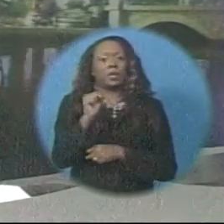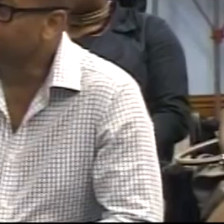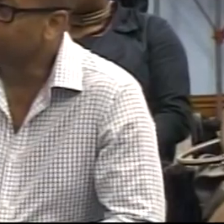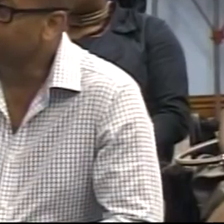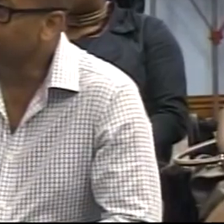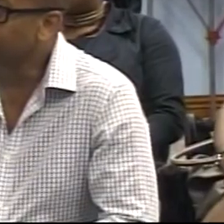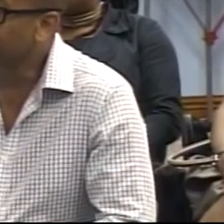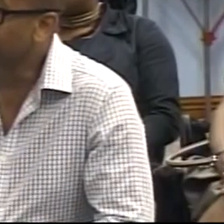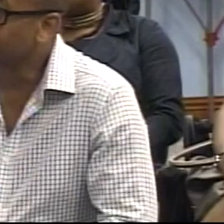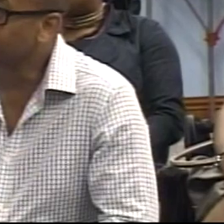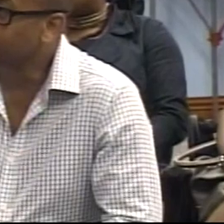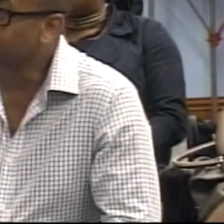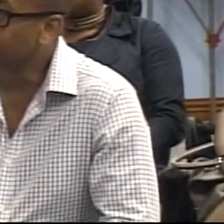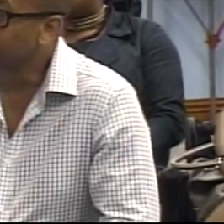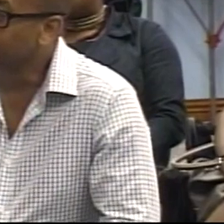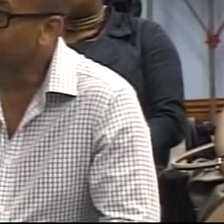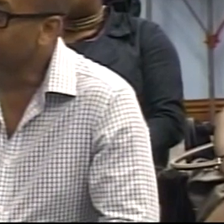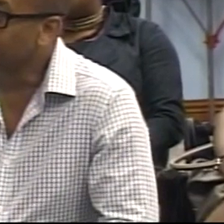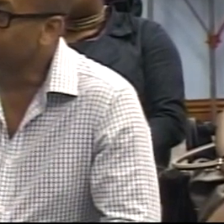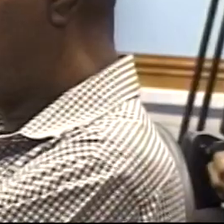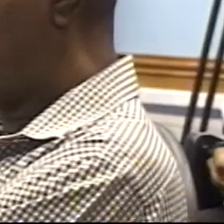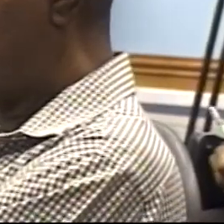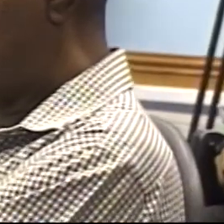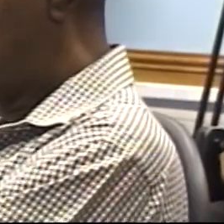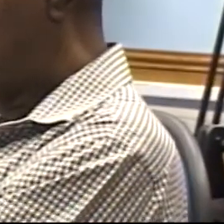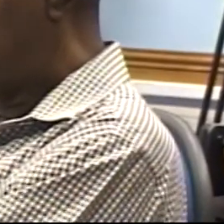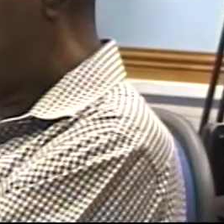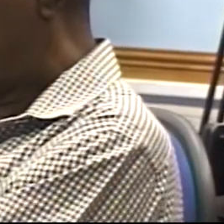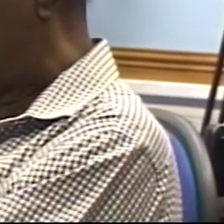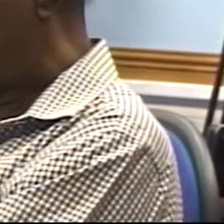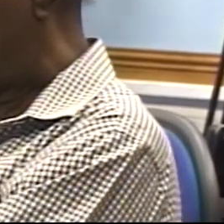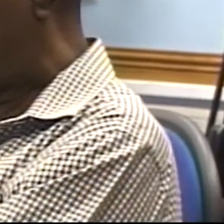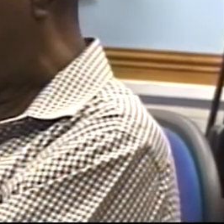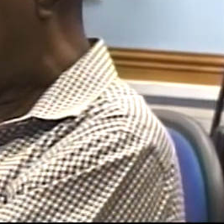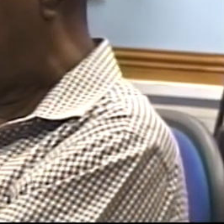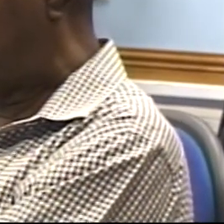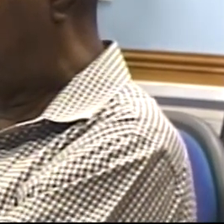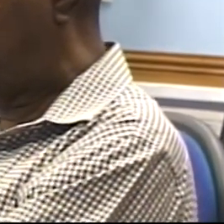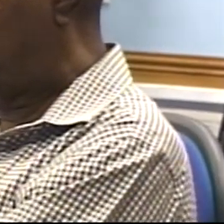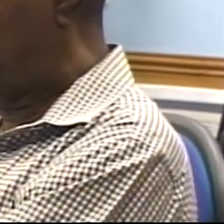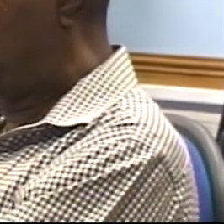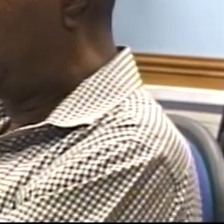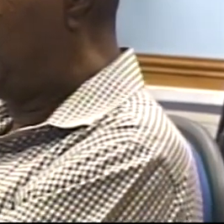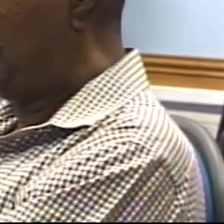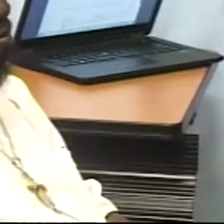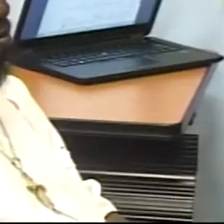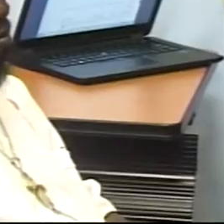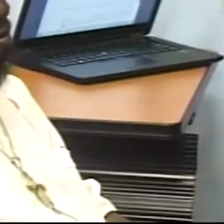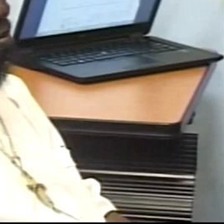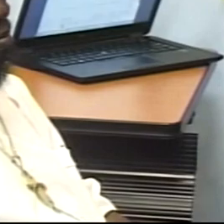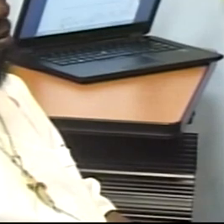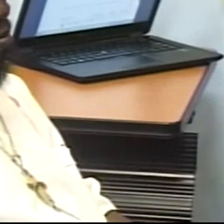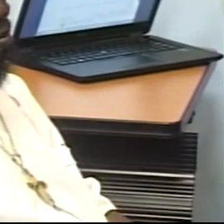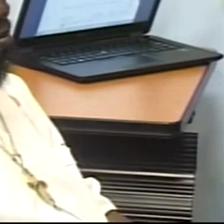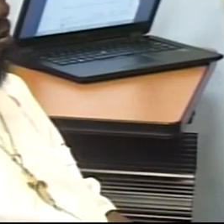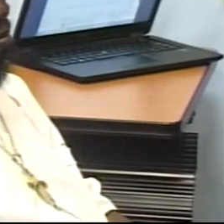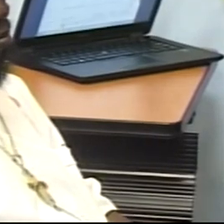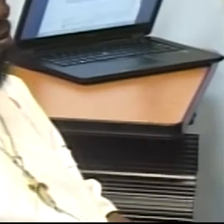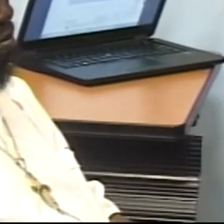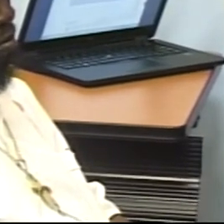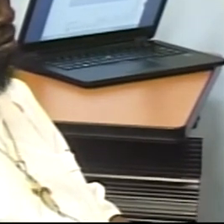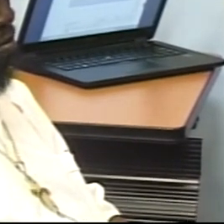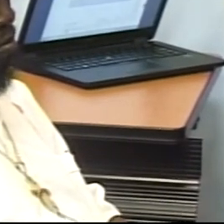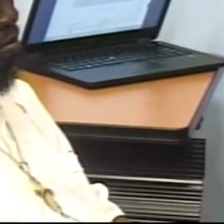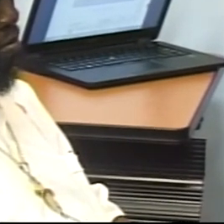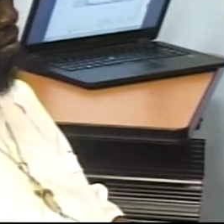their respective country. Also, the song has to be the one the contestant has won with. Communication Officer at UNICEF for Barbados